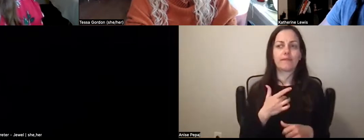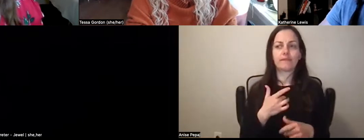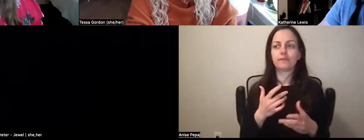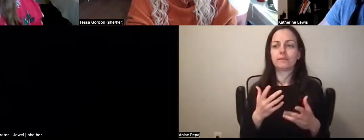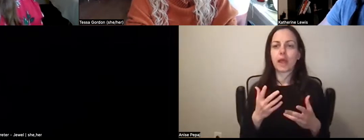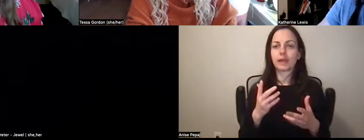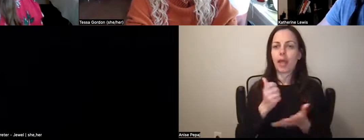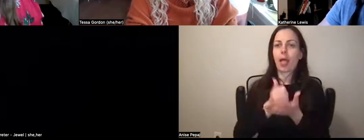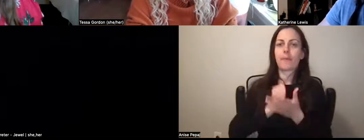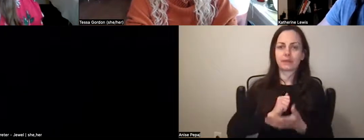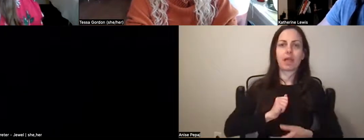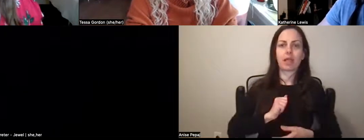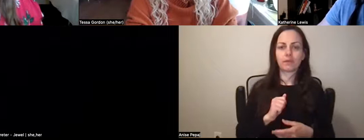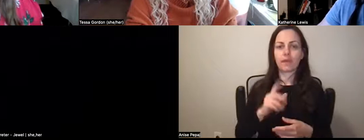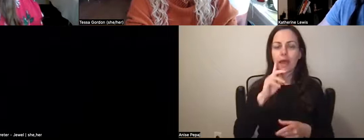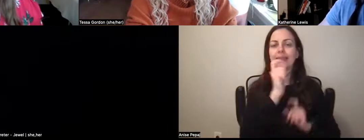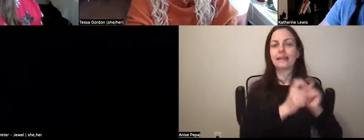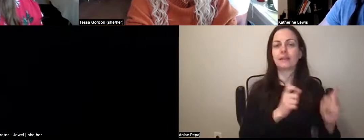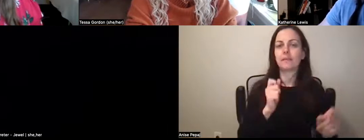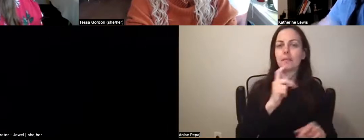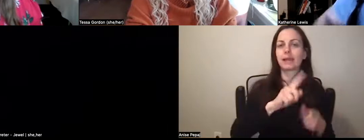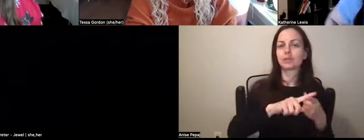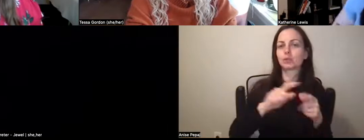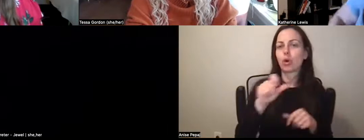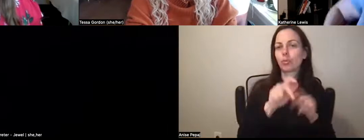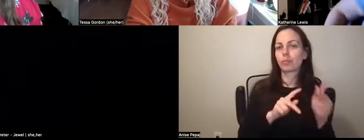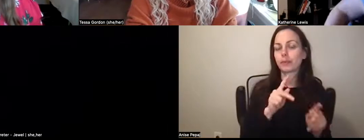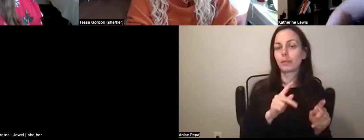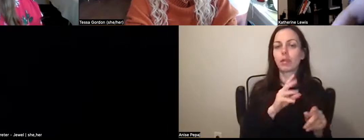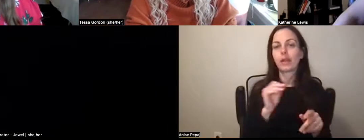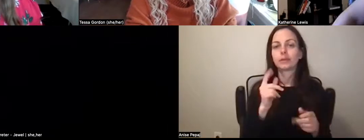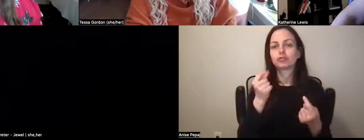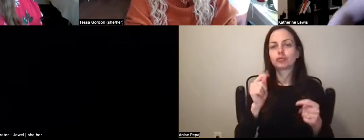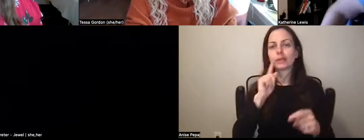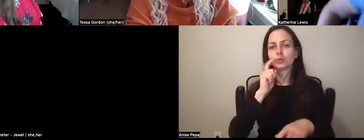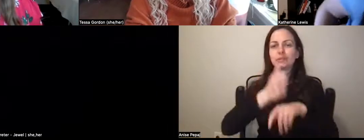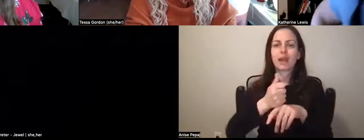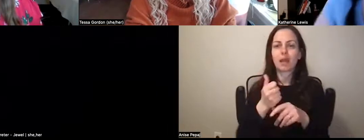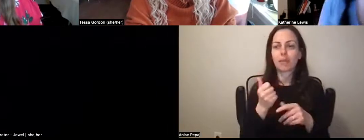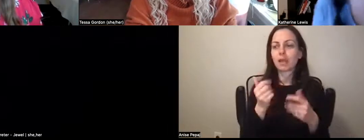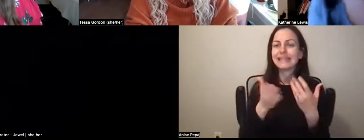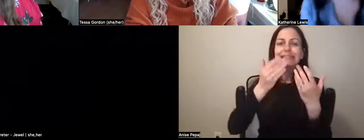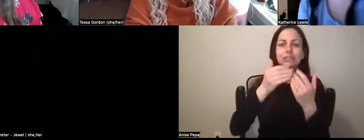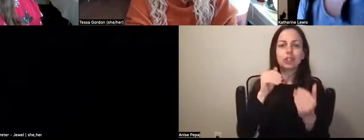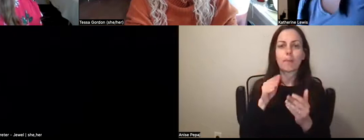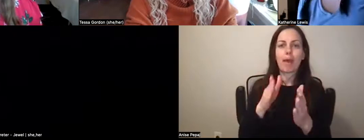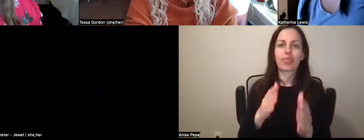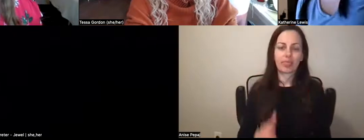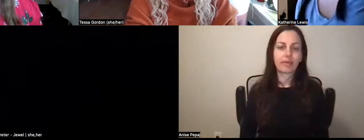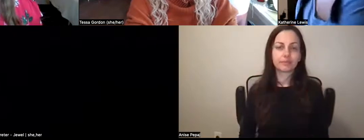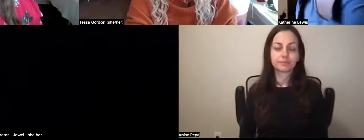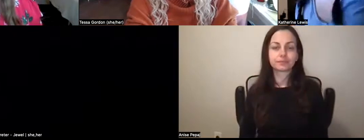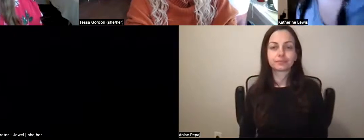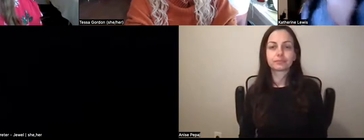too, is by giving back to others and try to make this landscape easier for others. I also